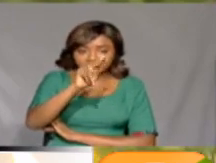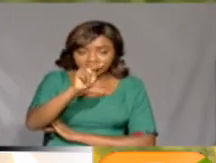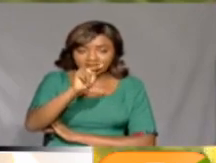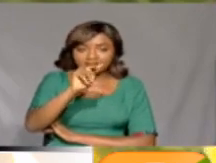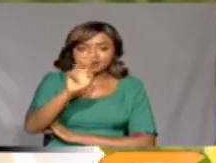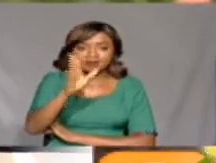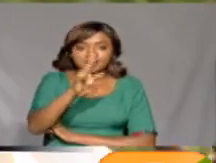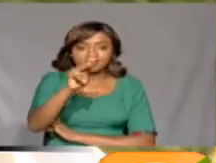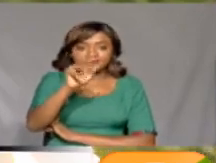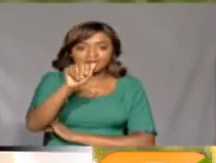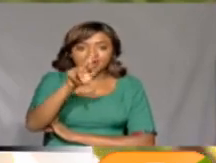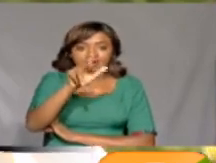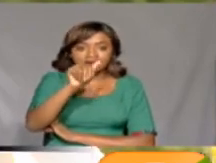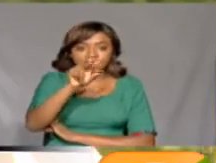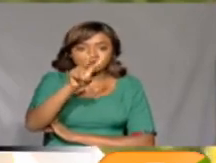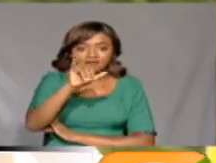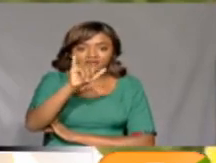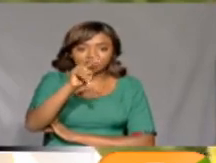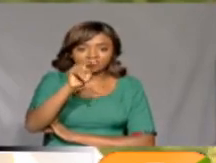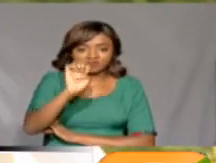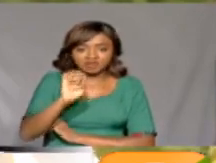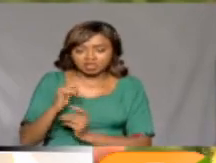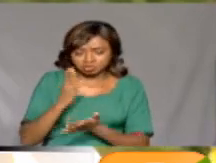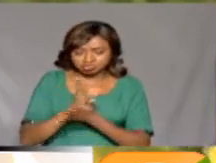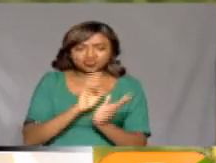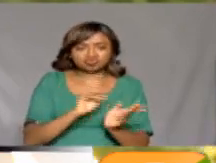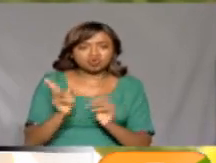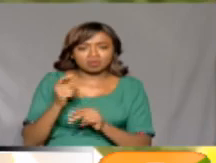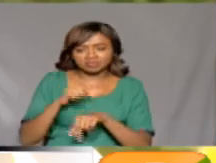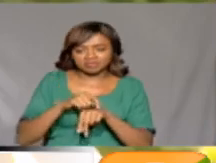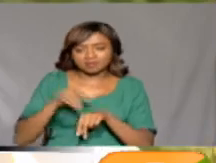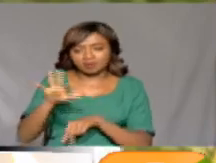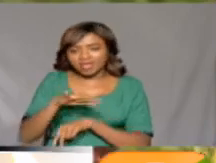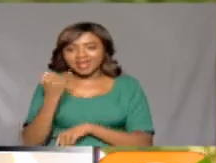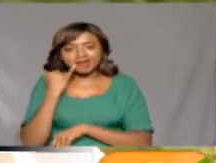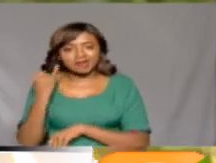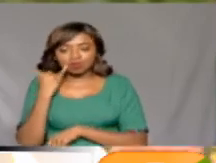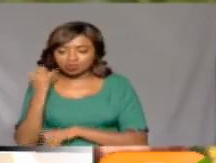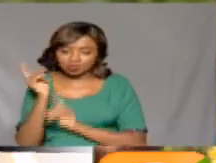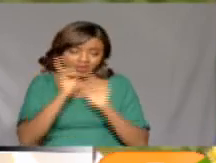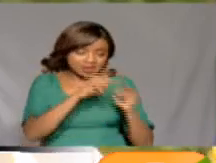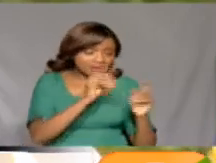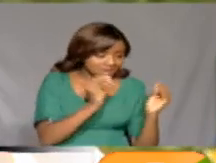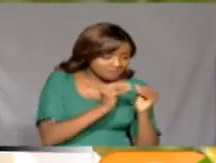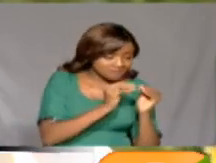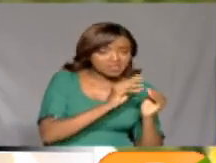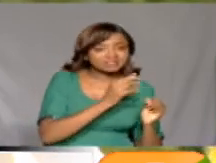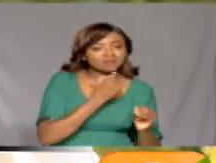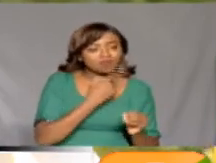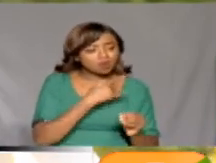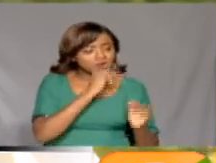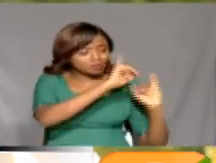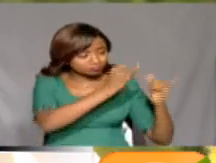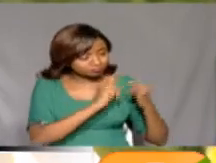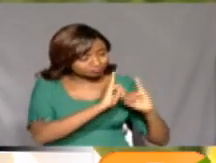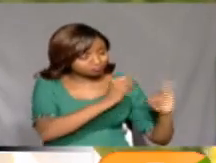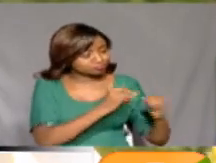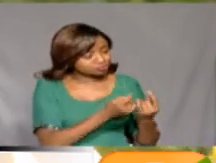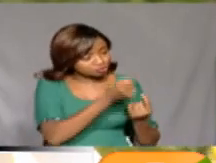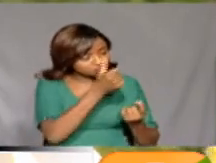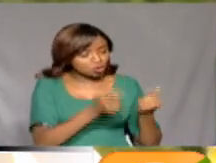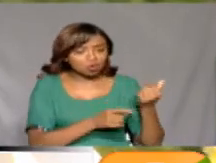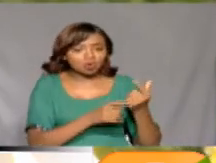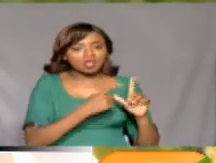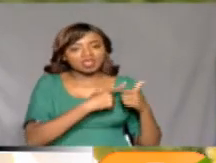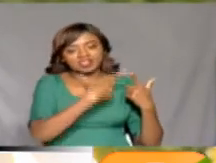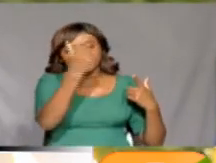it was customary whenever we are around Nakuru, we would pass by, have tea, say hello to Mzee, have a chat with him.